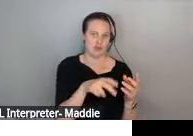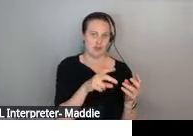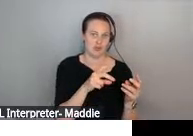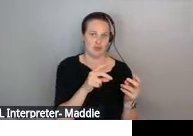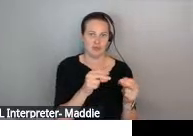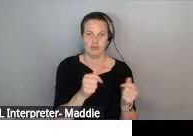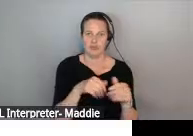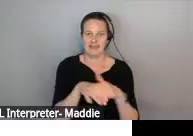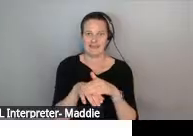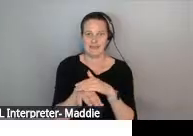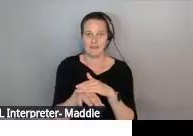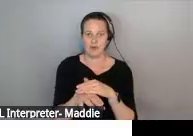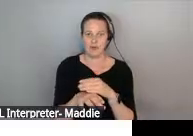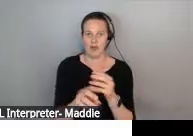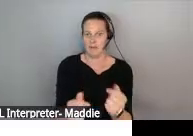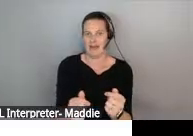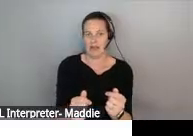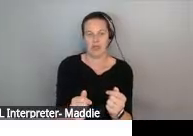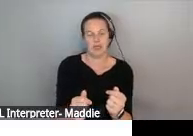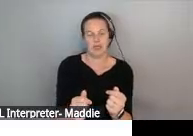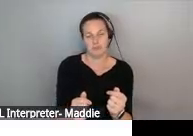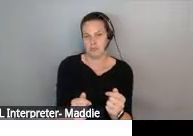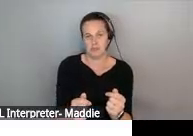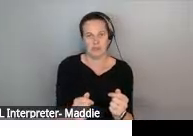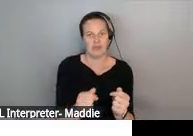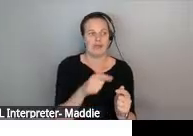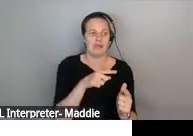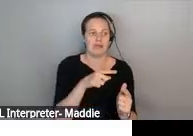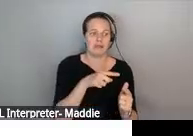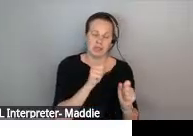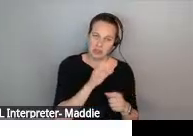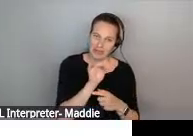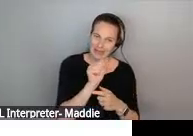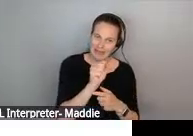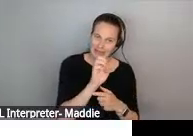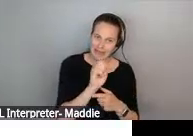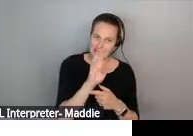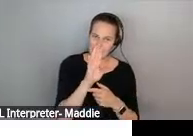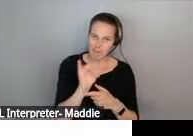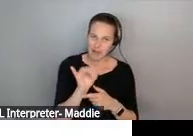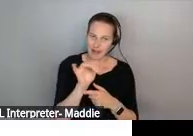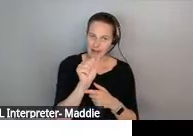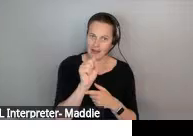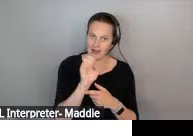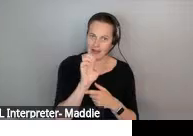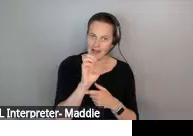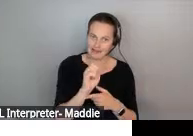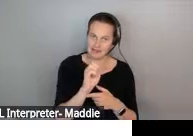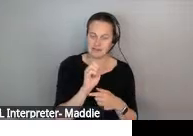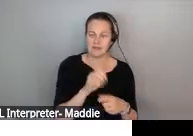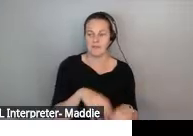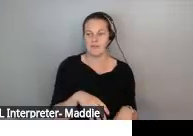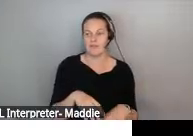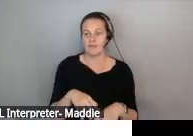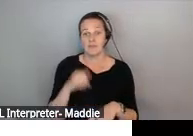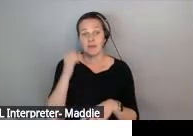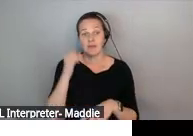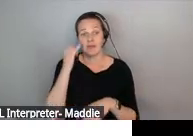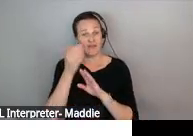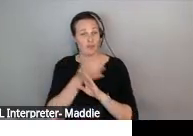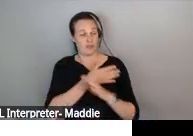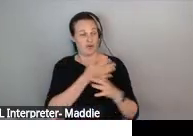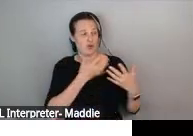and it can be done on a case-by-case basis. Things like pre-existing social media content, so social